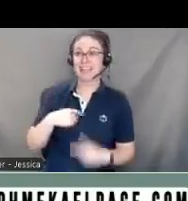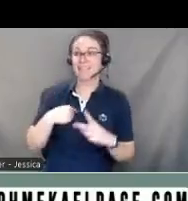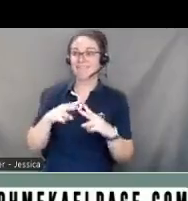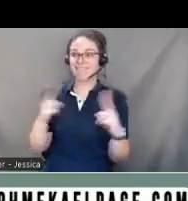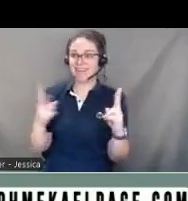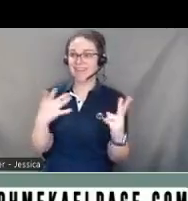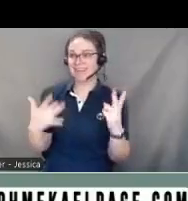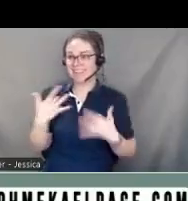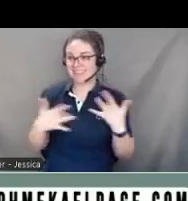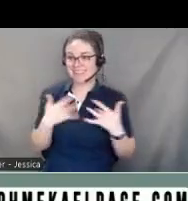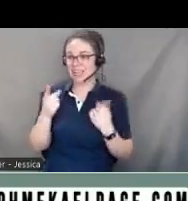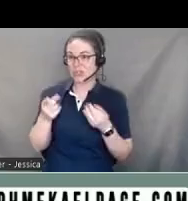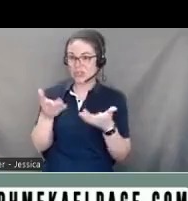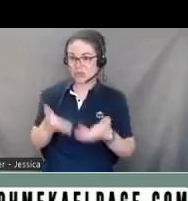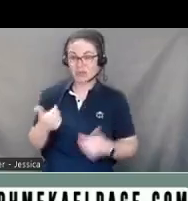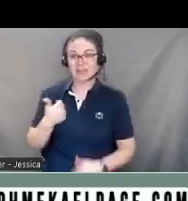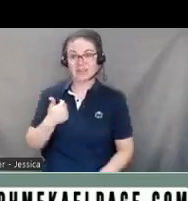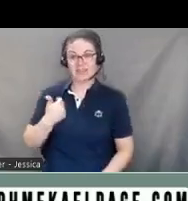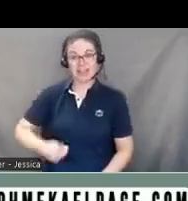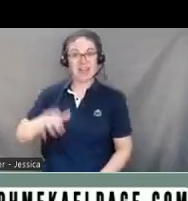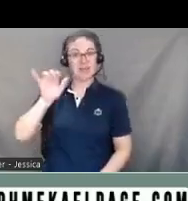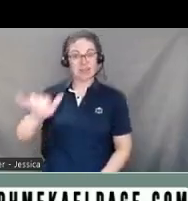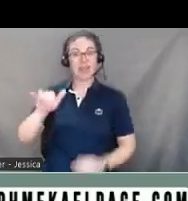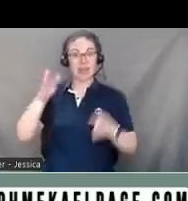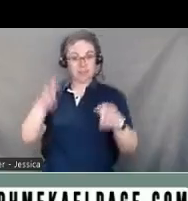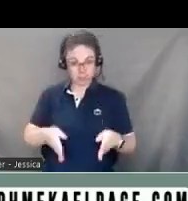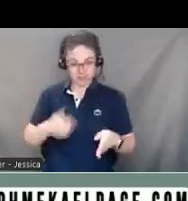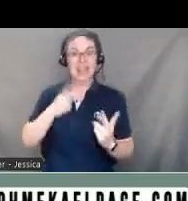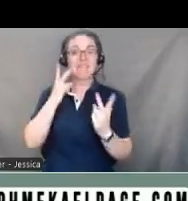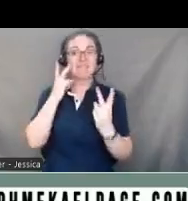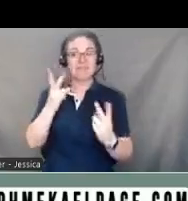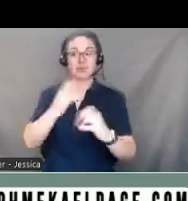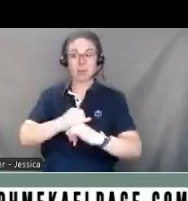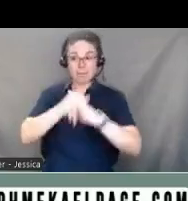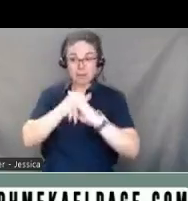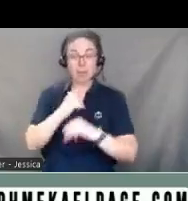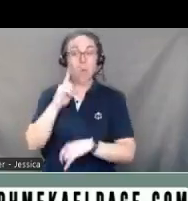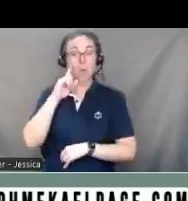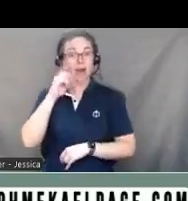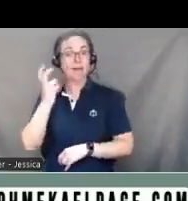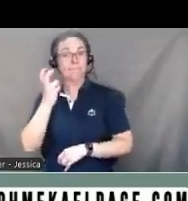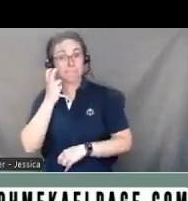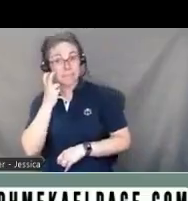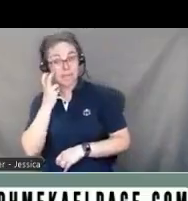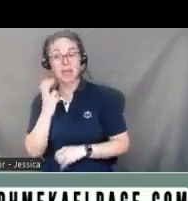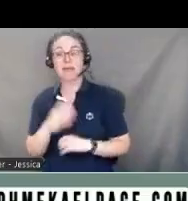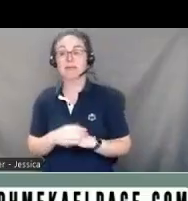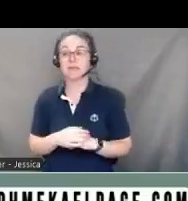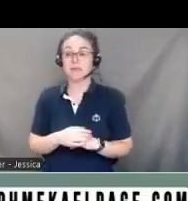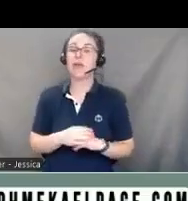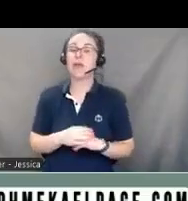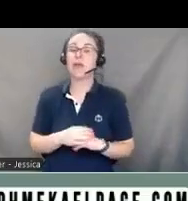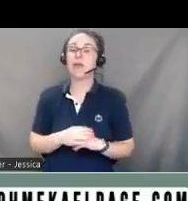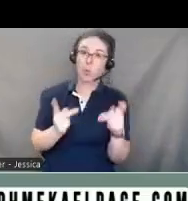he's there. I am one of those people. I have visual impairment. I'm blind in one eye. My keratoconus is getting